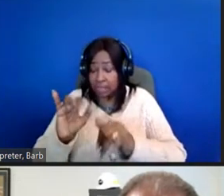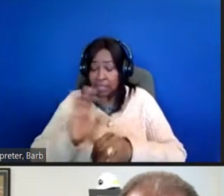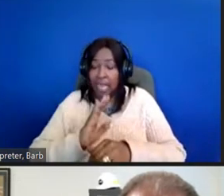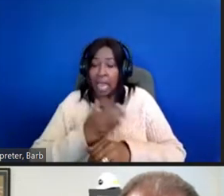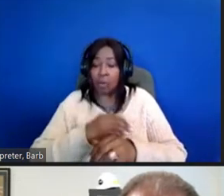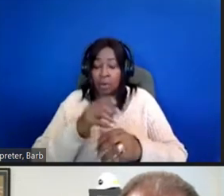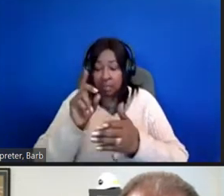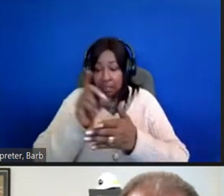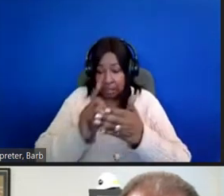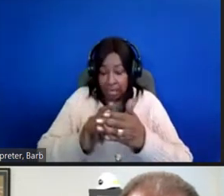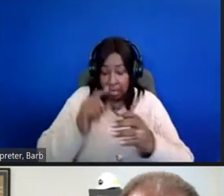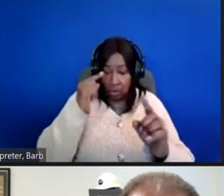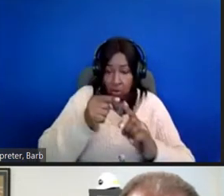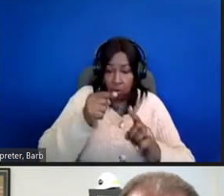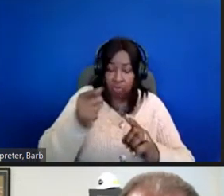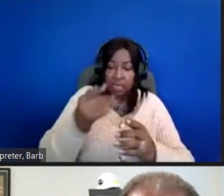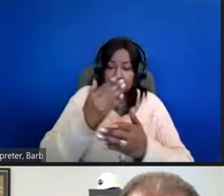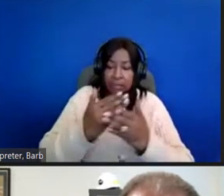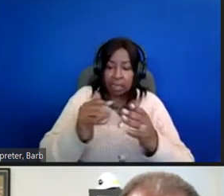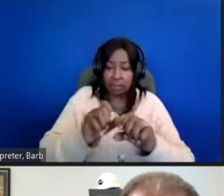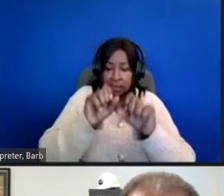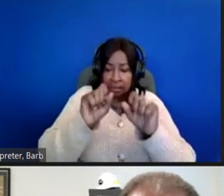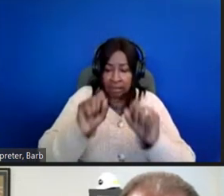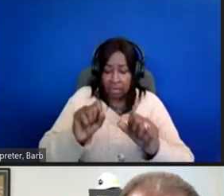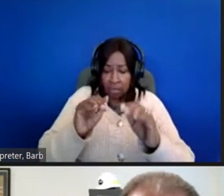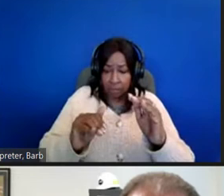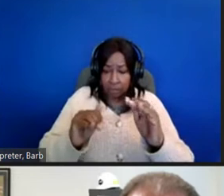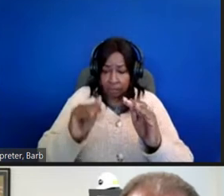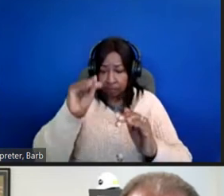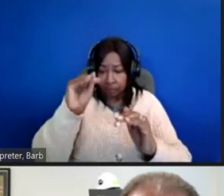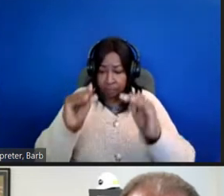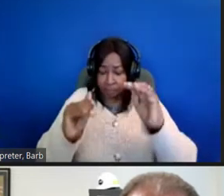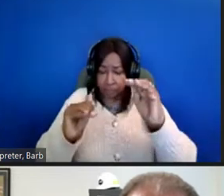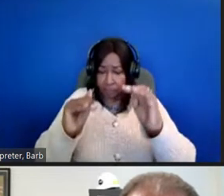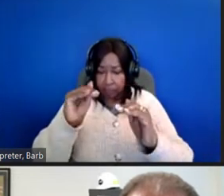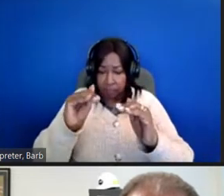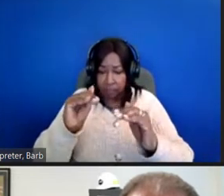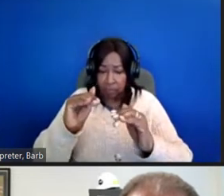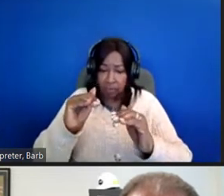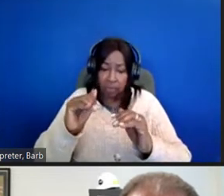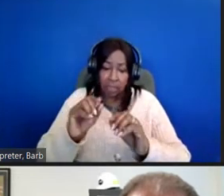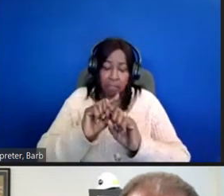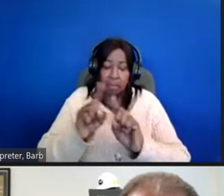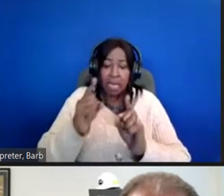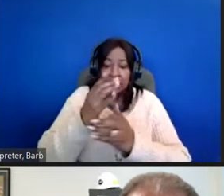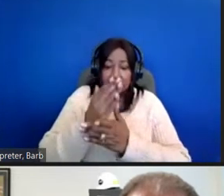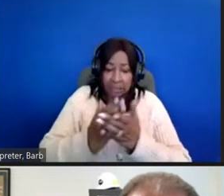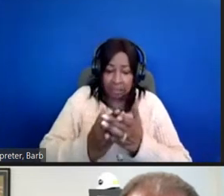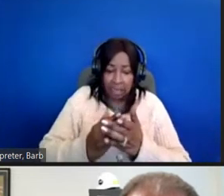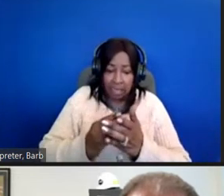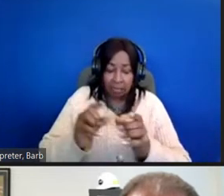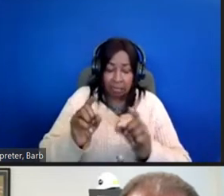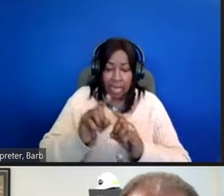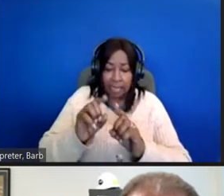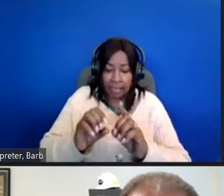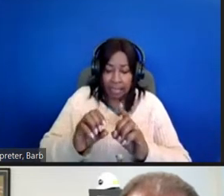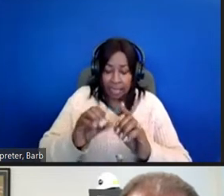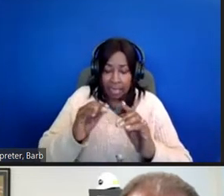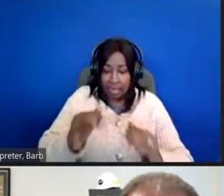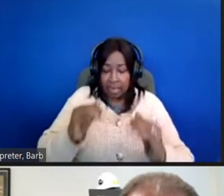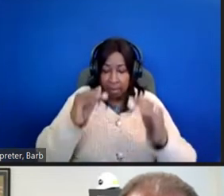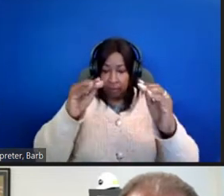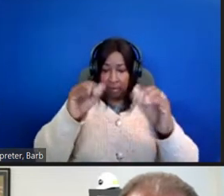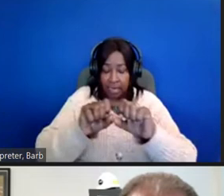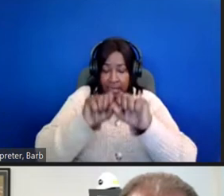platform heights not only higher or lower of that standard, but some such as the elevated stations such as State and Lake, which